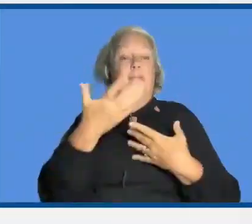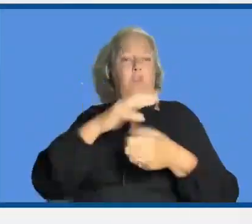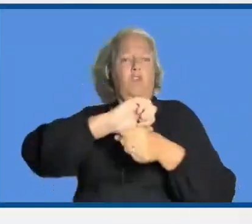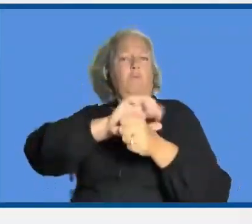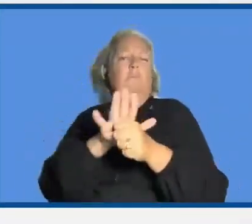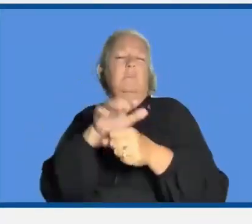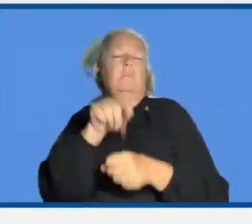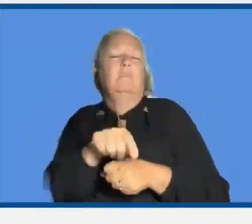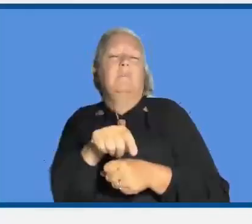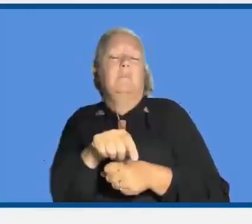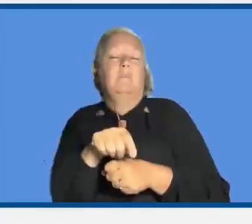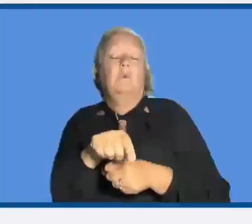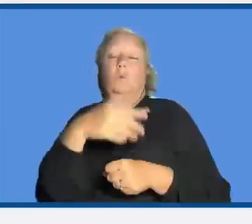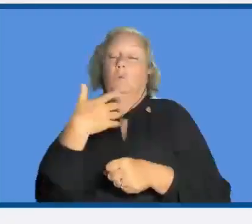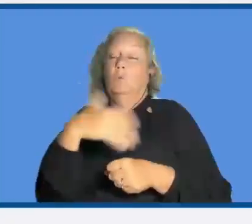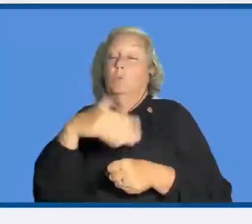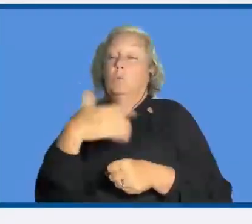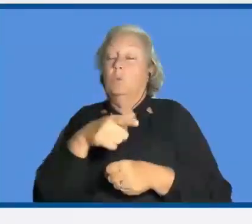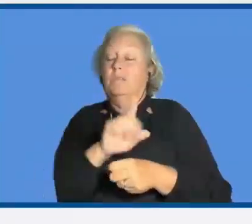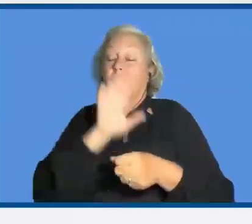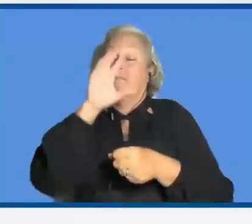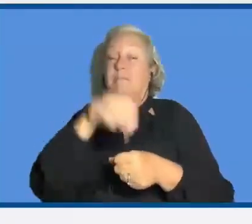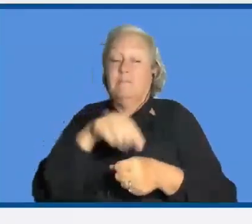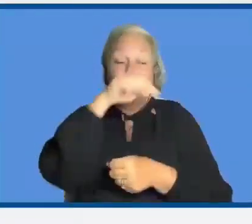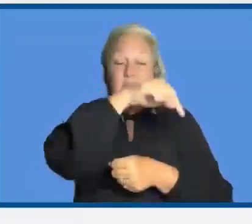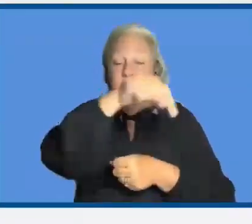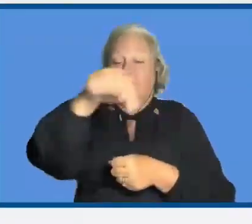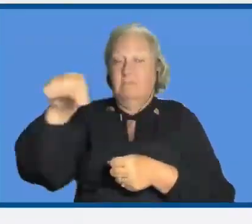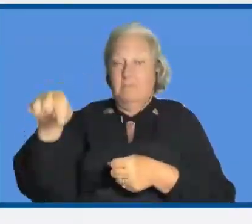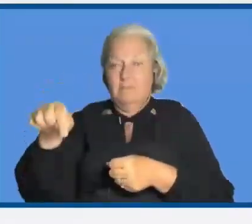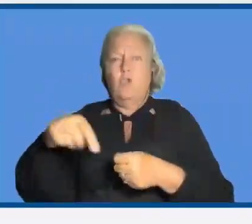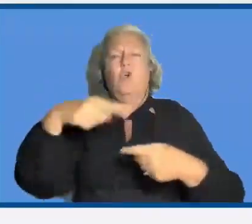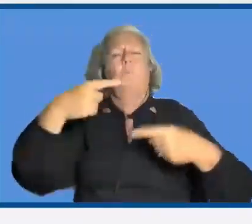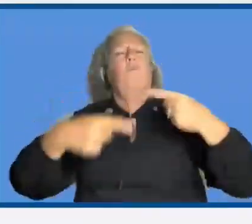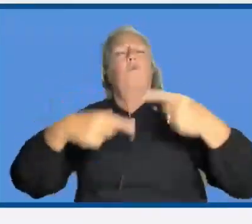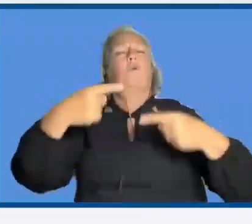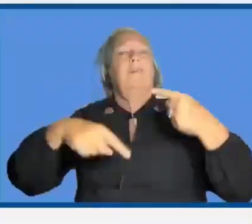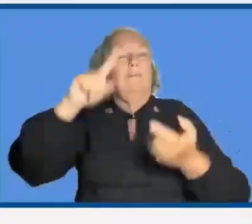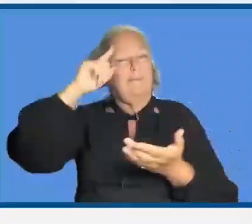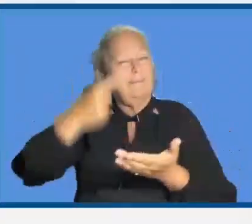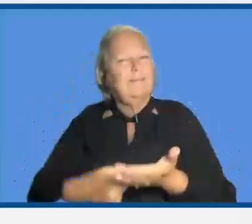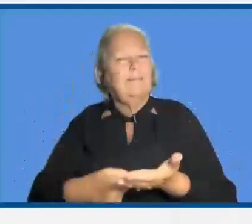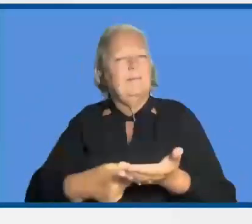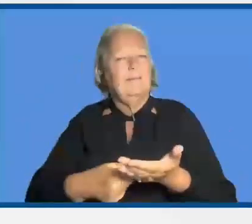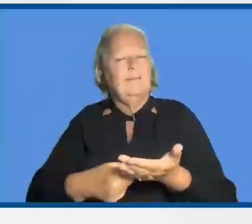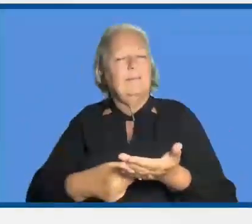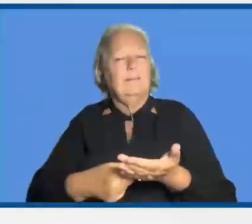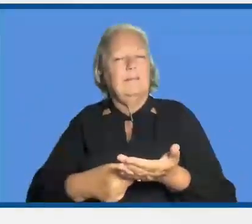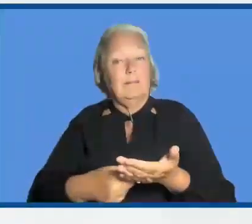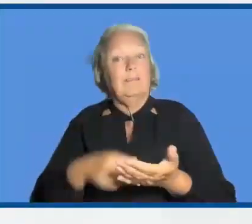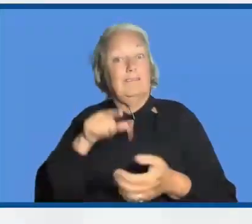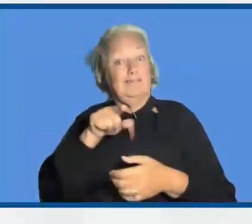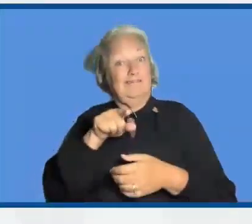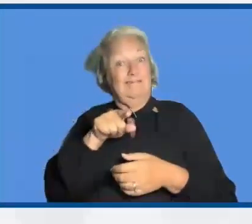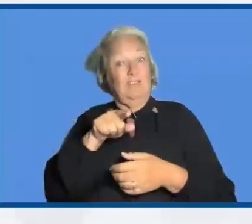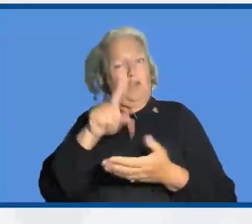important political decision, which made the political system to